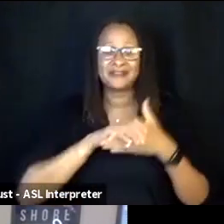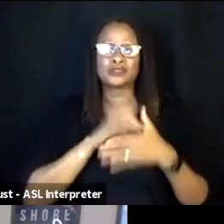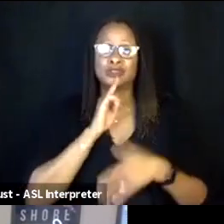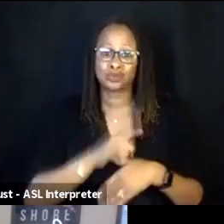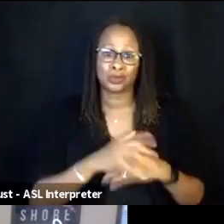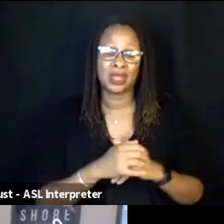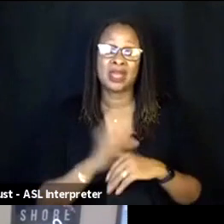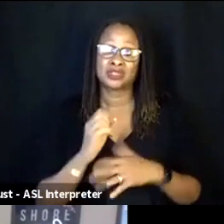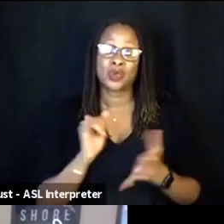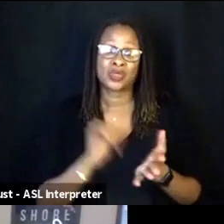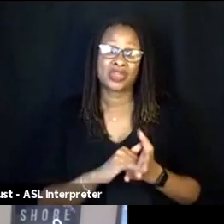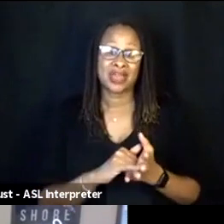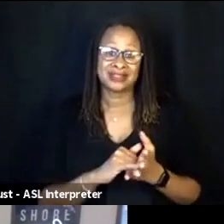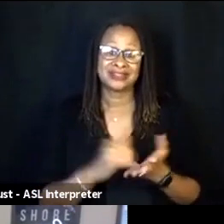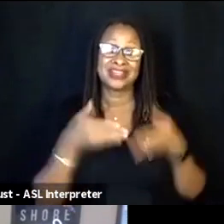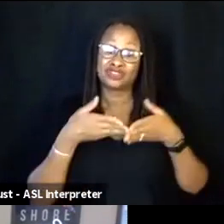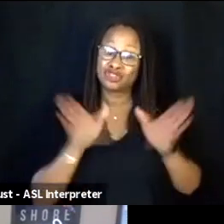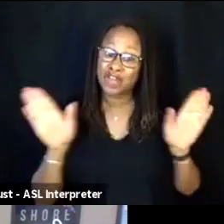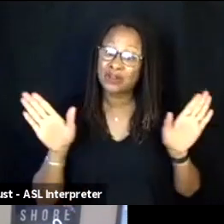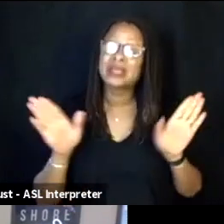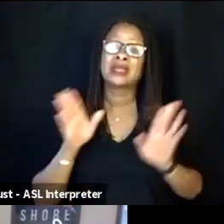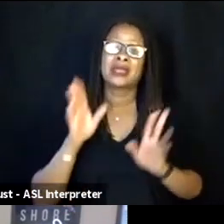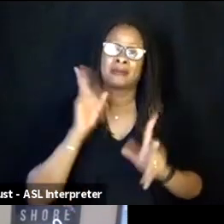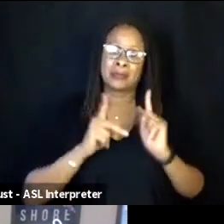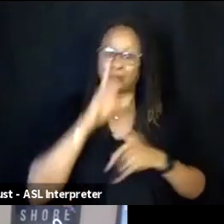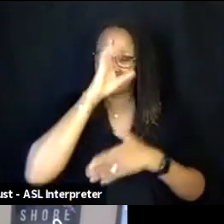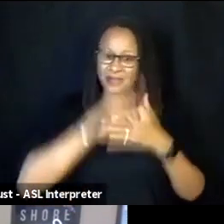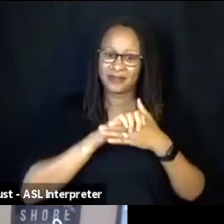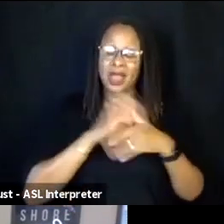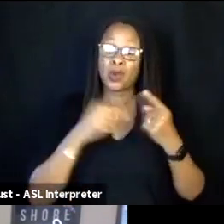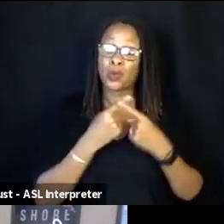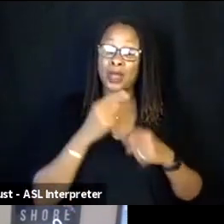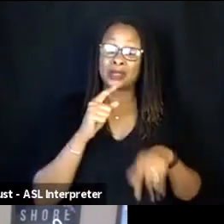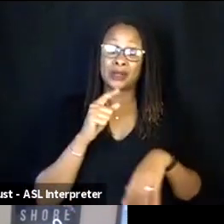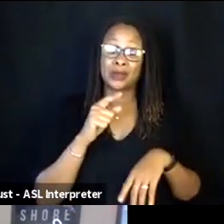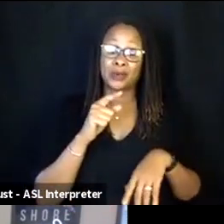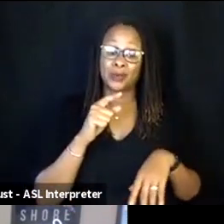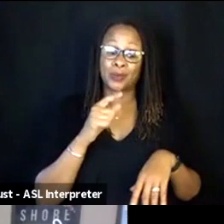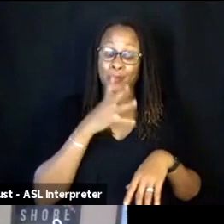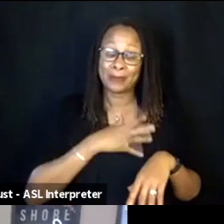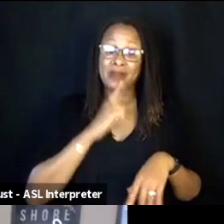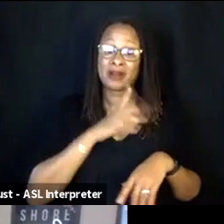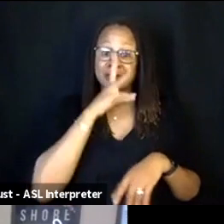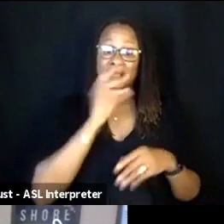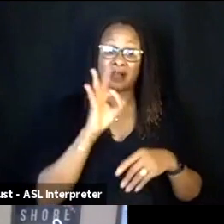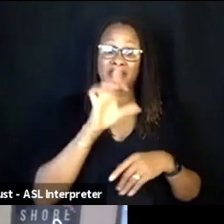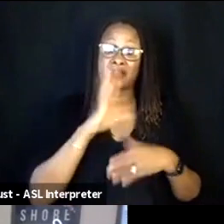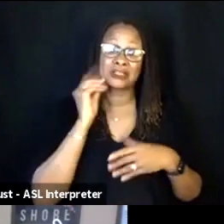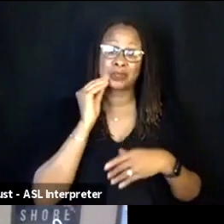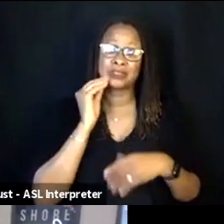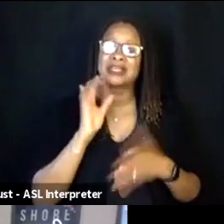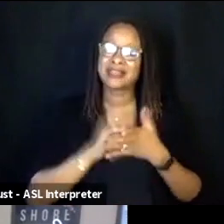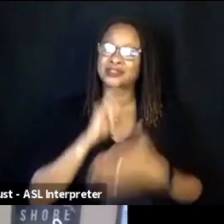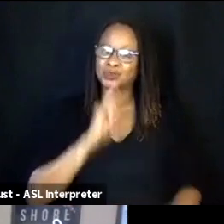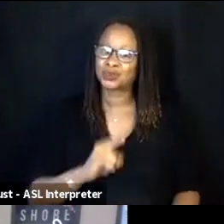So that in general, people believe that when women aren't speaking of their experiences, that it's truthful. I think